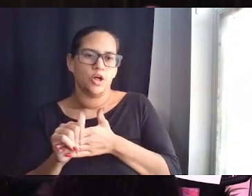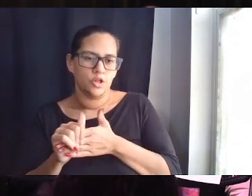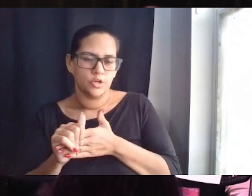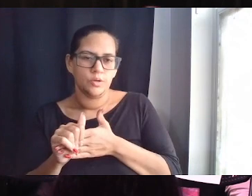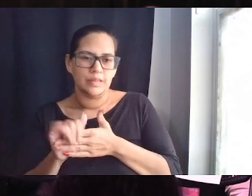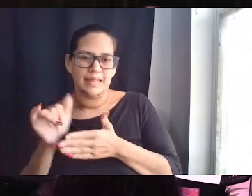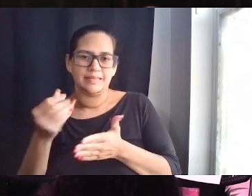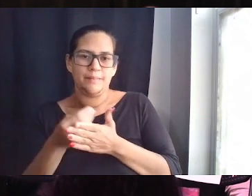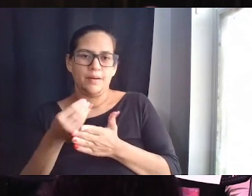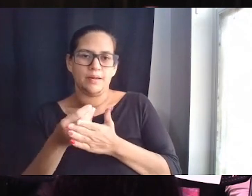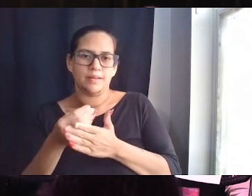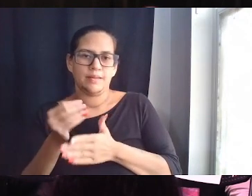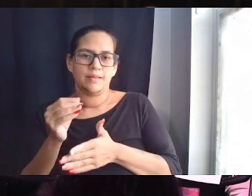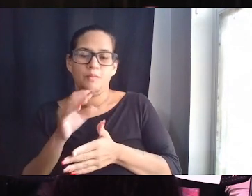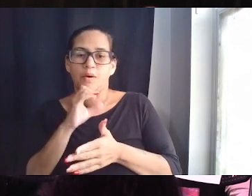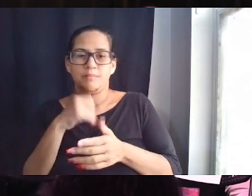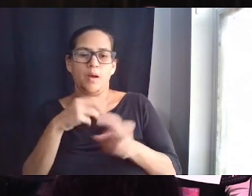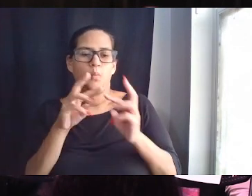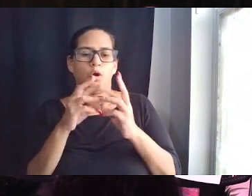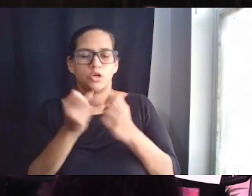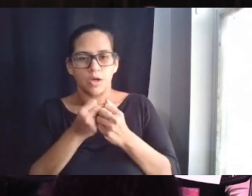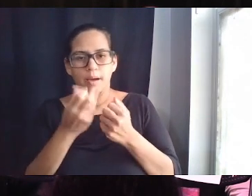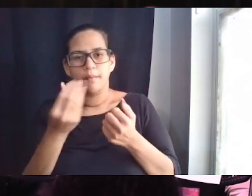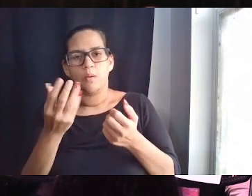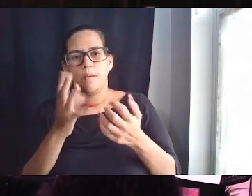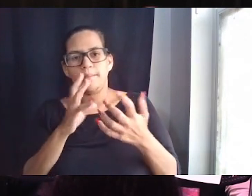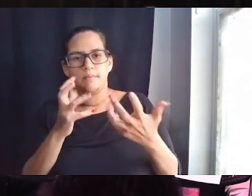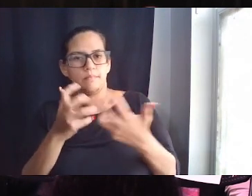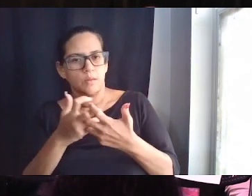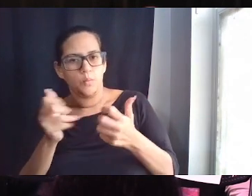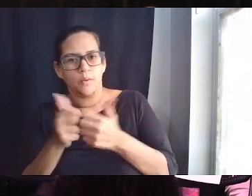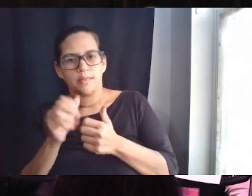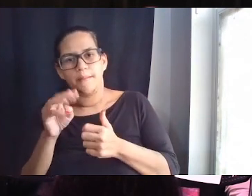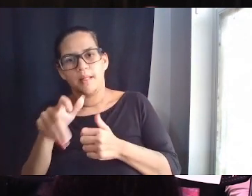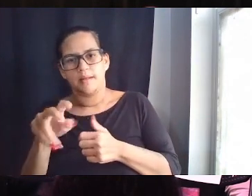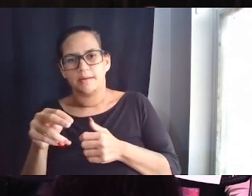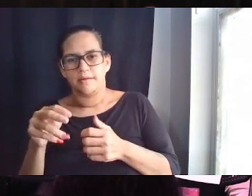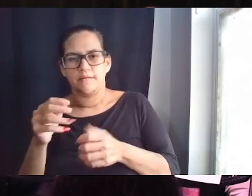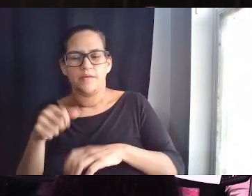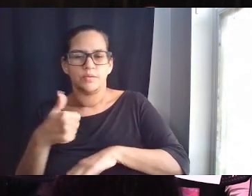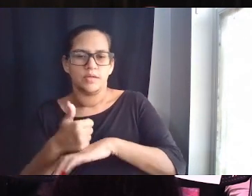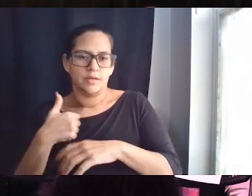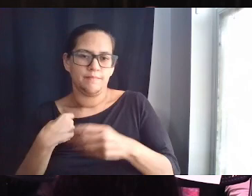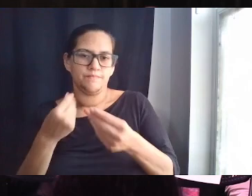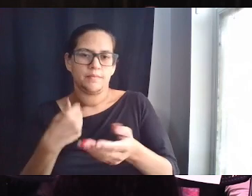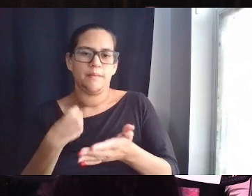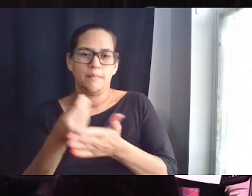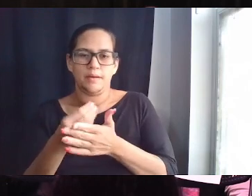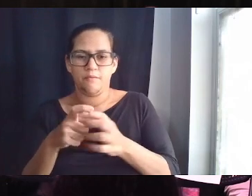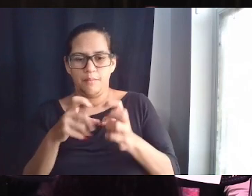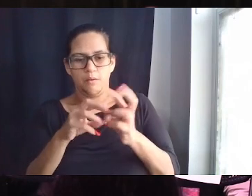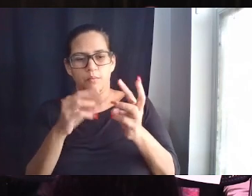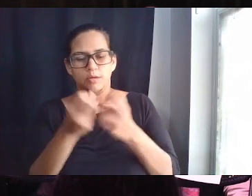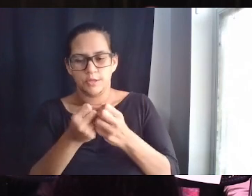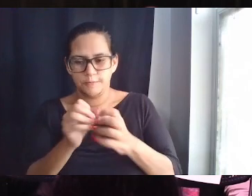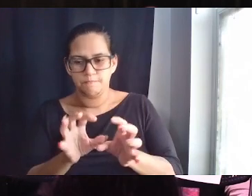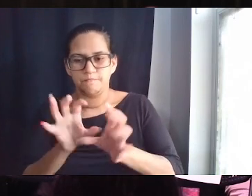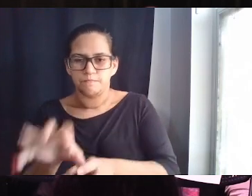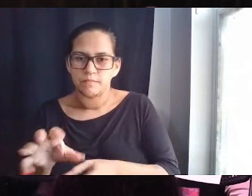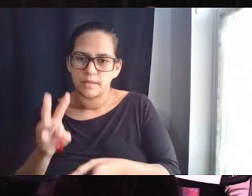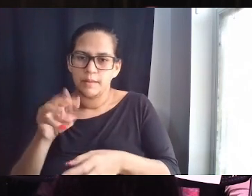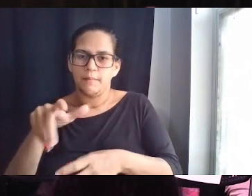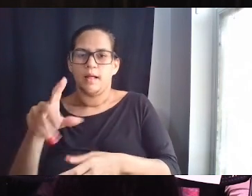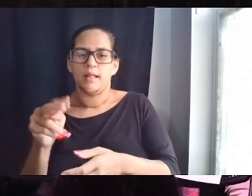my workshop and what had been matched with the Mellon Foundation. So I gave my money for my workshops into the pot. The Mellon matched it